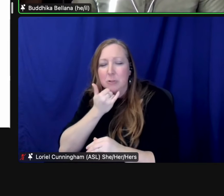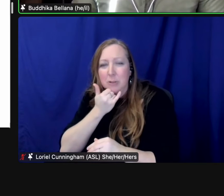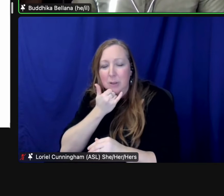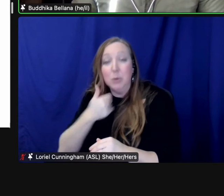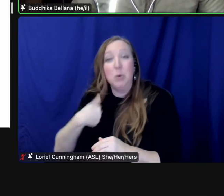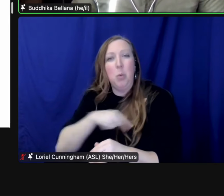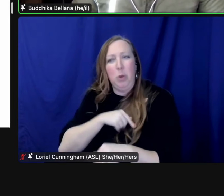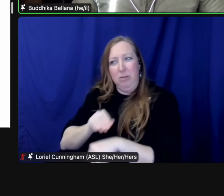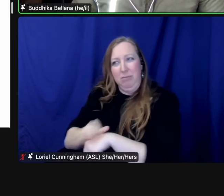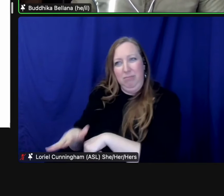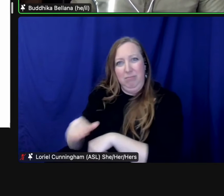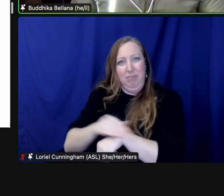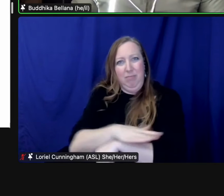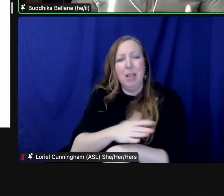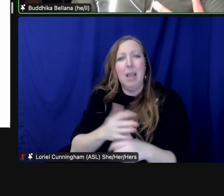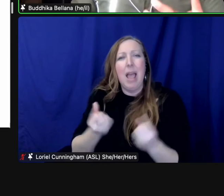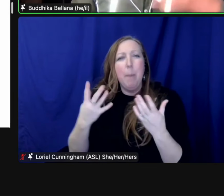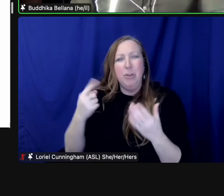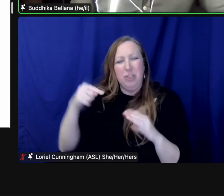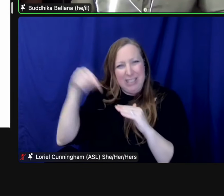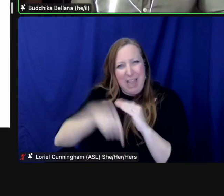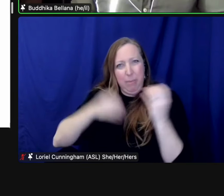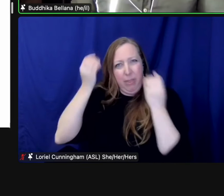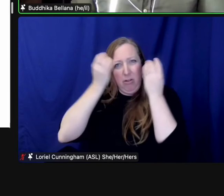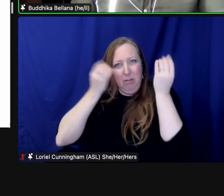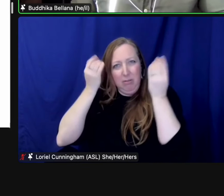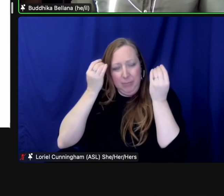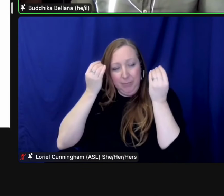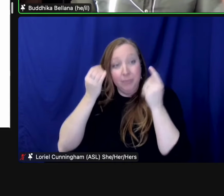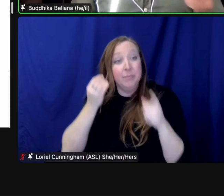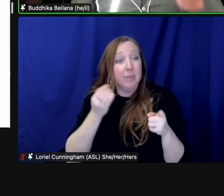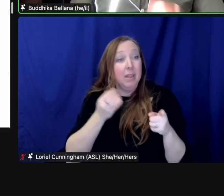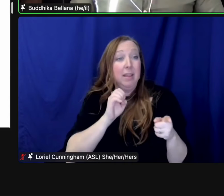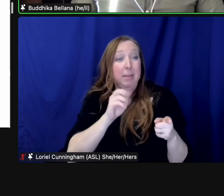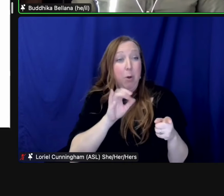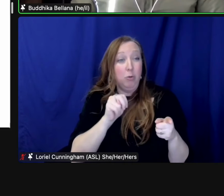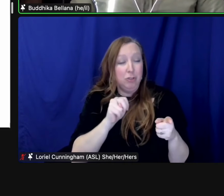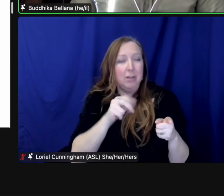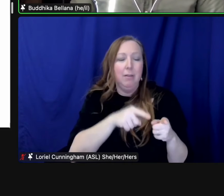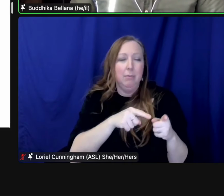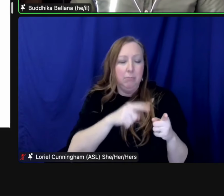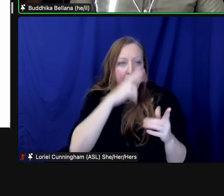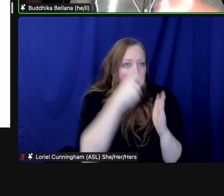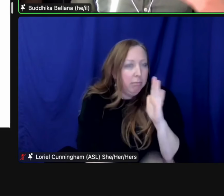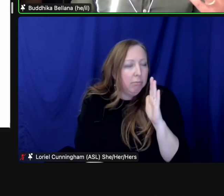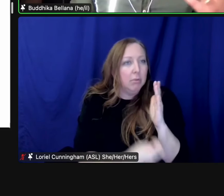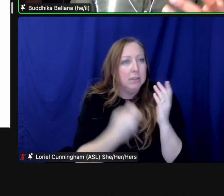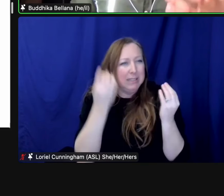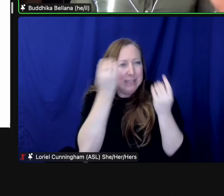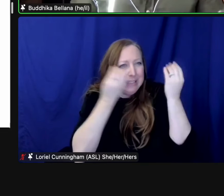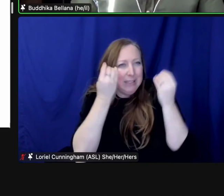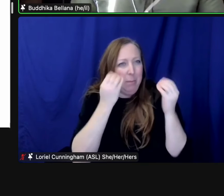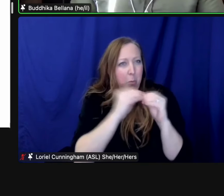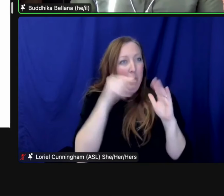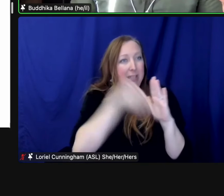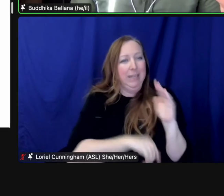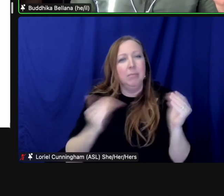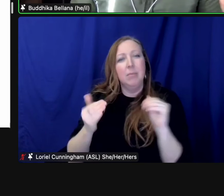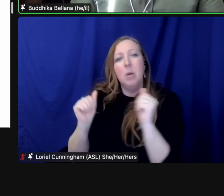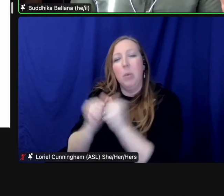input. And as I was saying, the emotion condition is deeper than the proofreading condition. And in line with that, if you